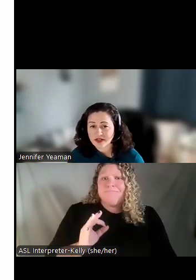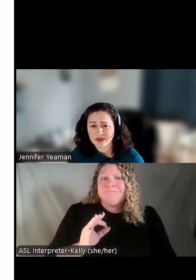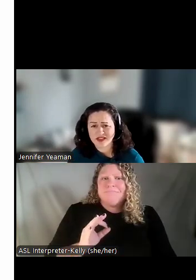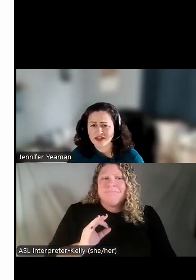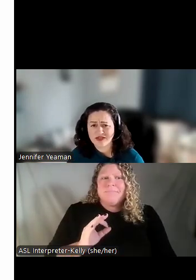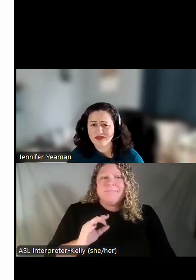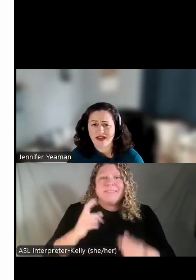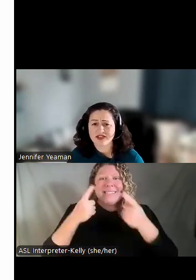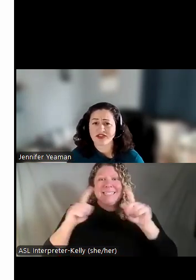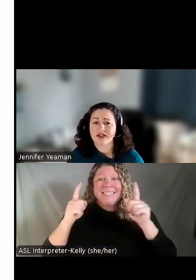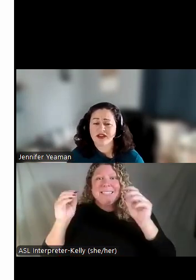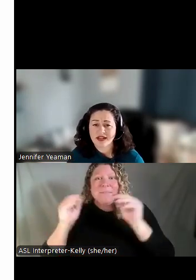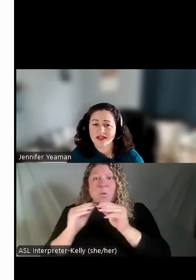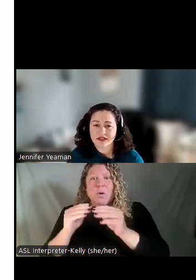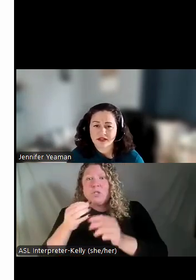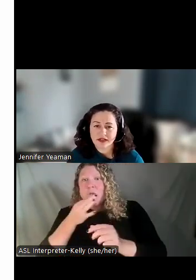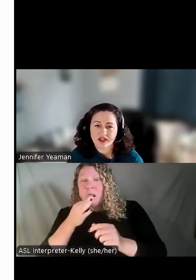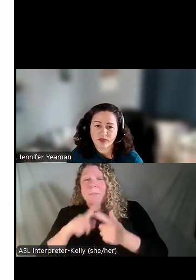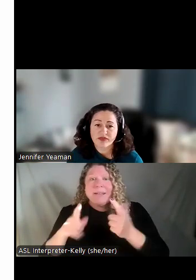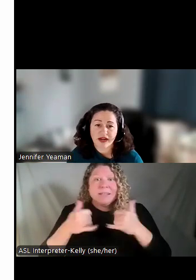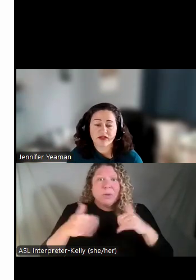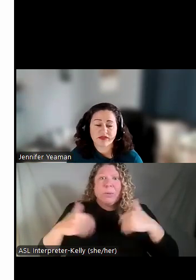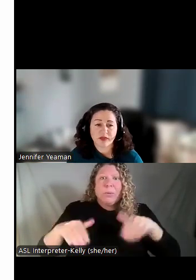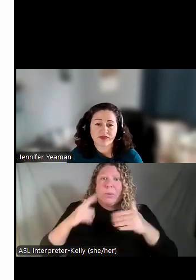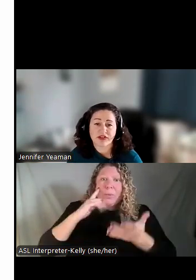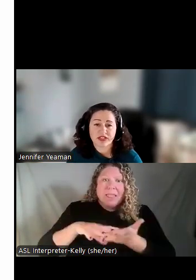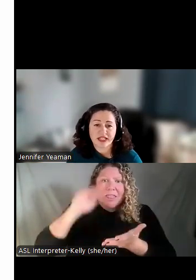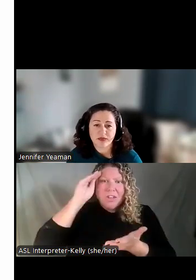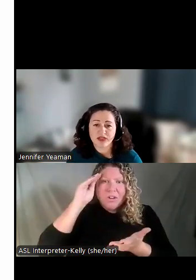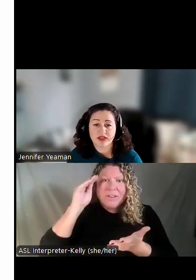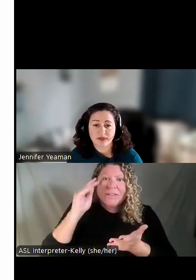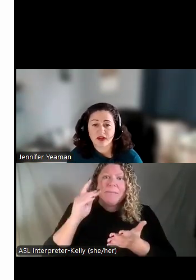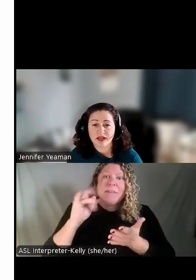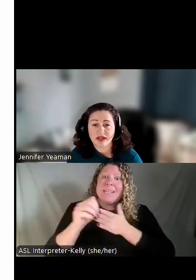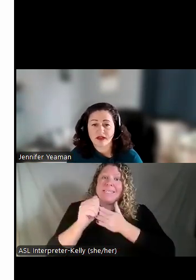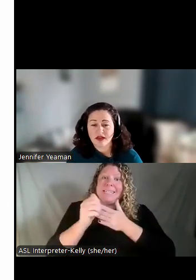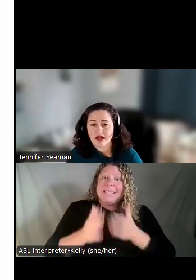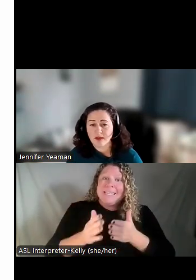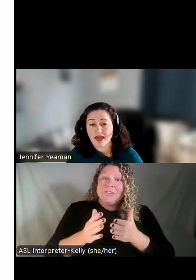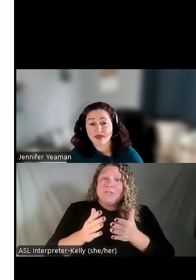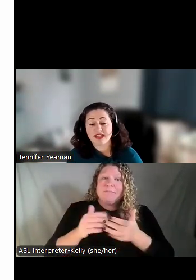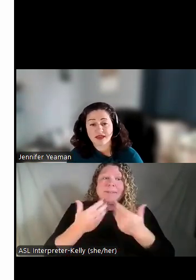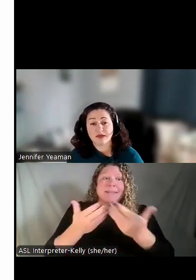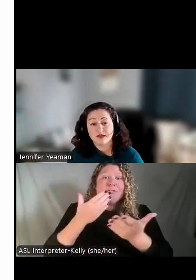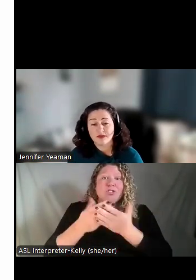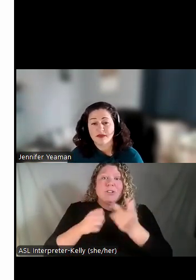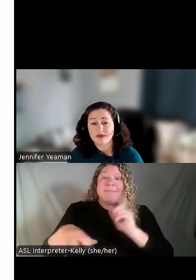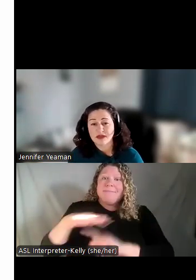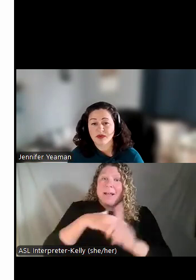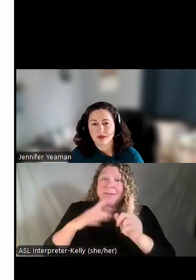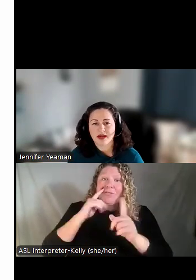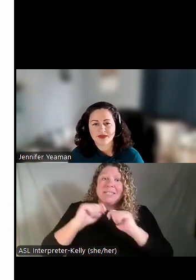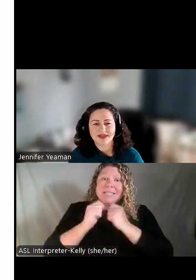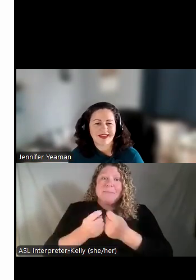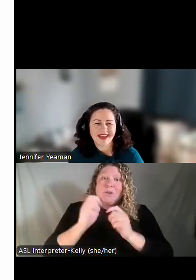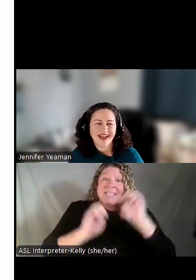succeed sooner, but learn even faster. And as a leader, provide the environment for your team to experiment and protect them from maybe